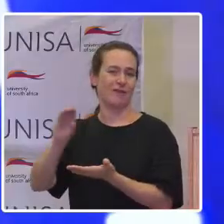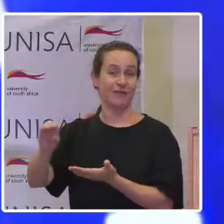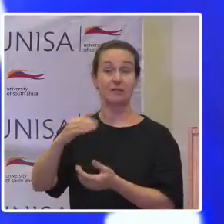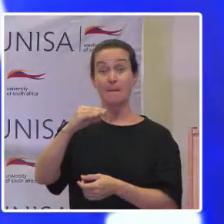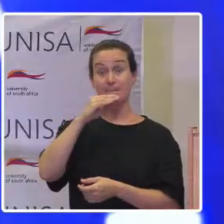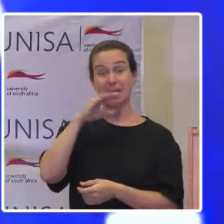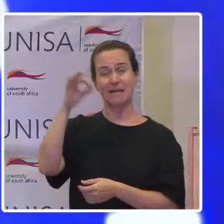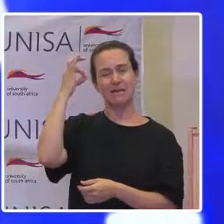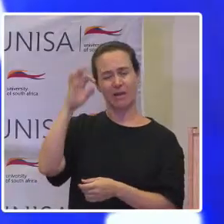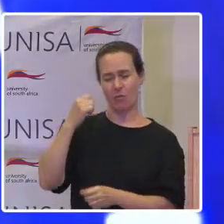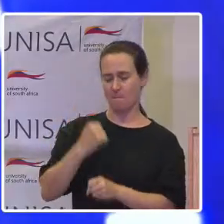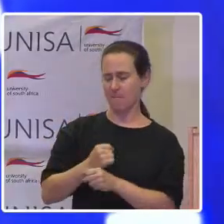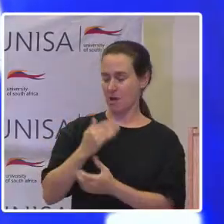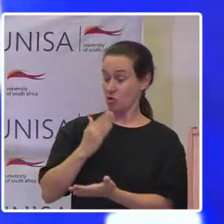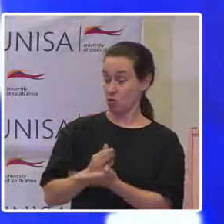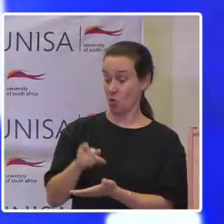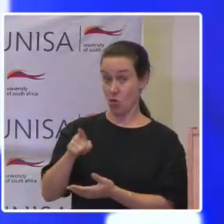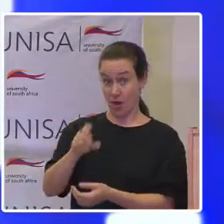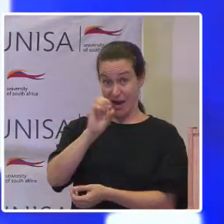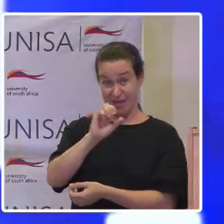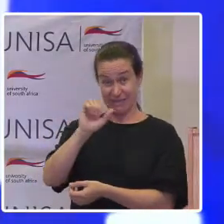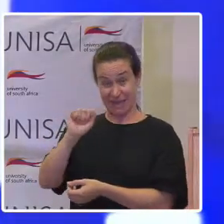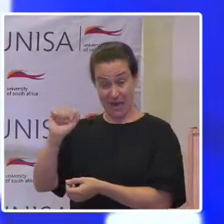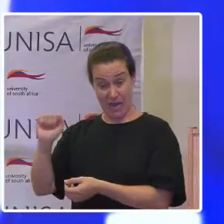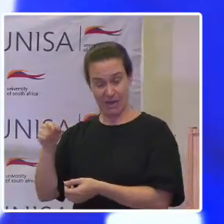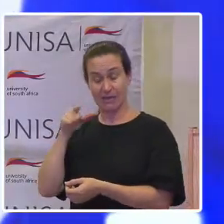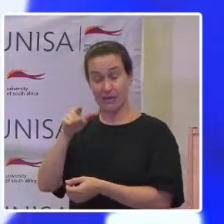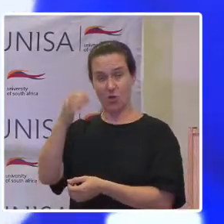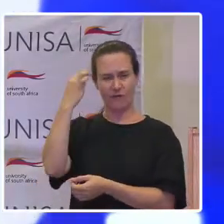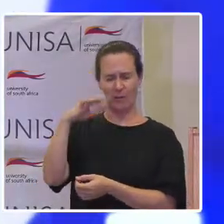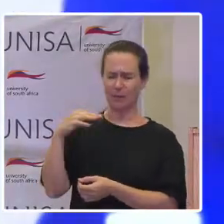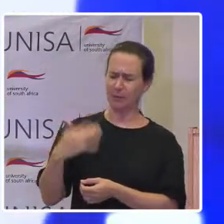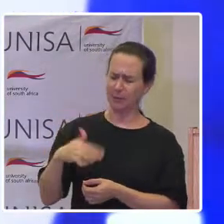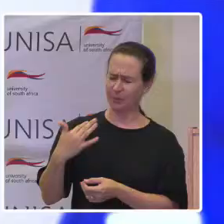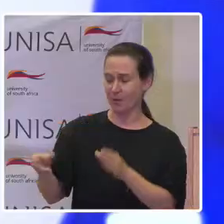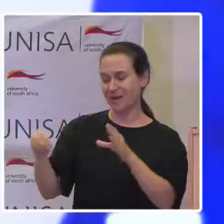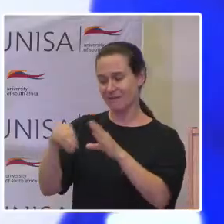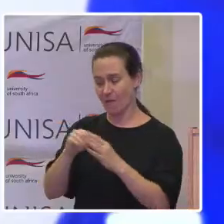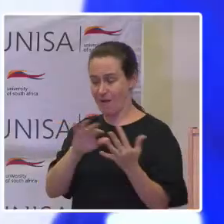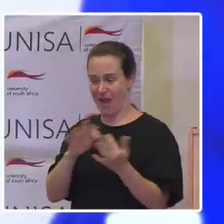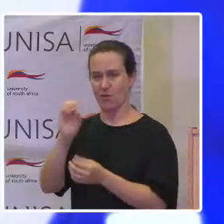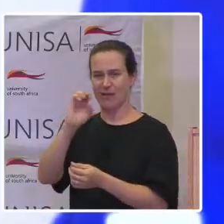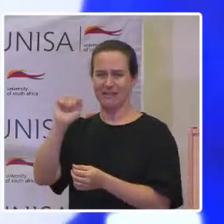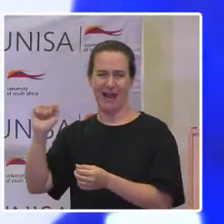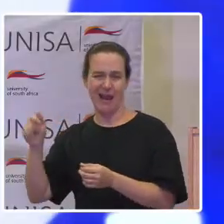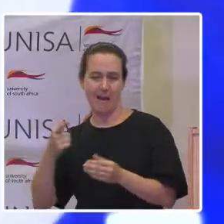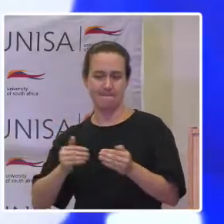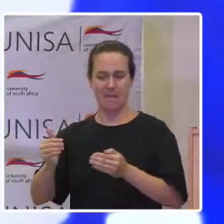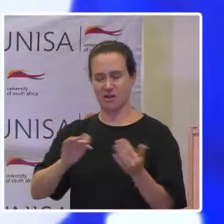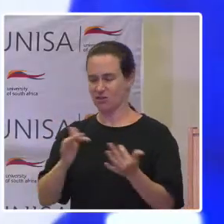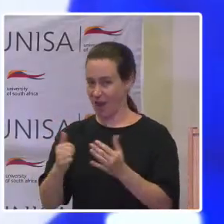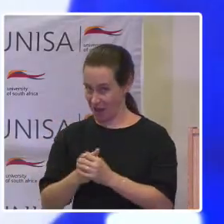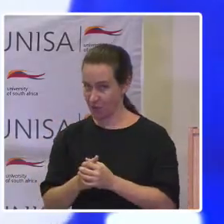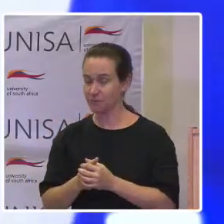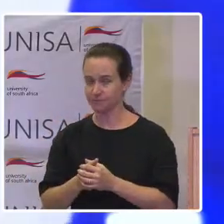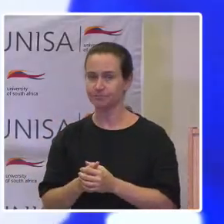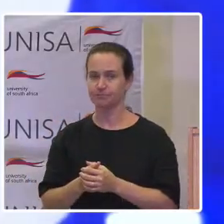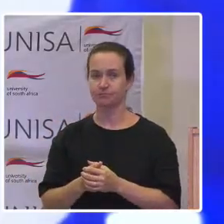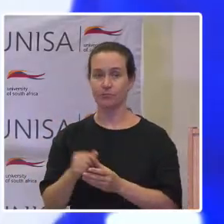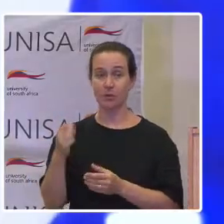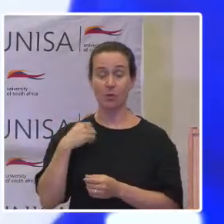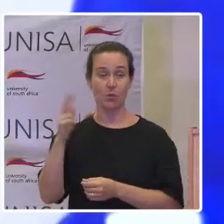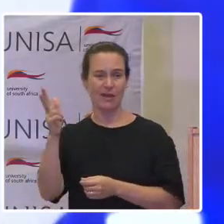state's part to be very actively involved in the running of the airline. So we see that when we hear the idea